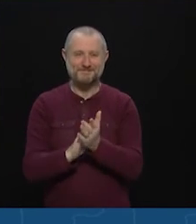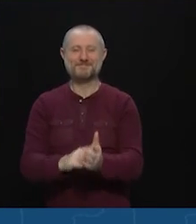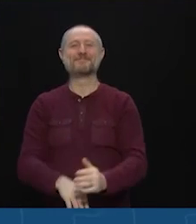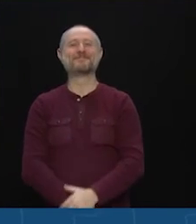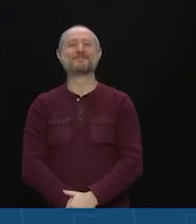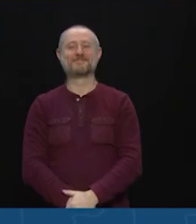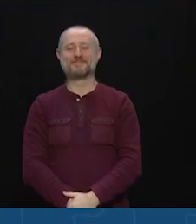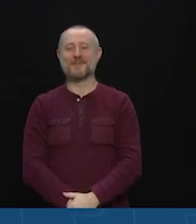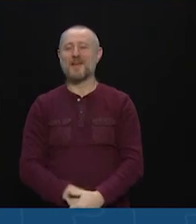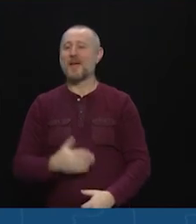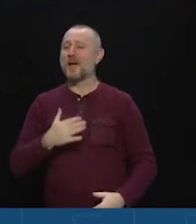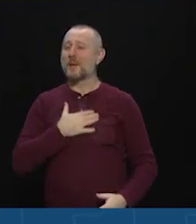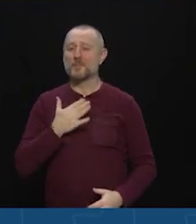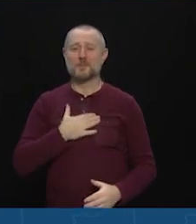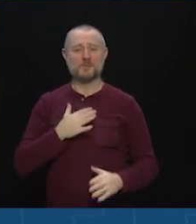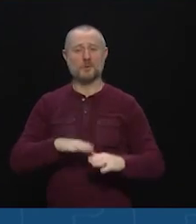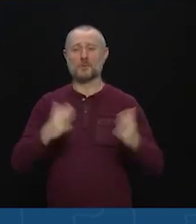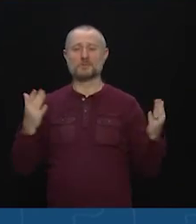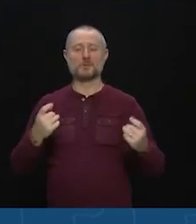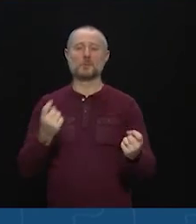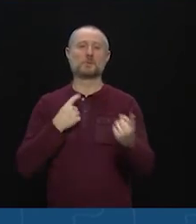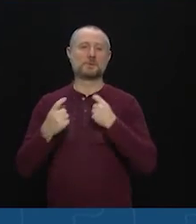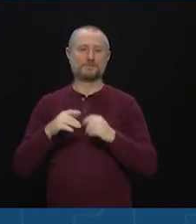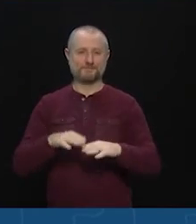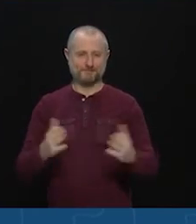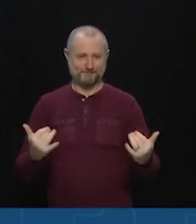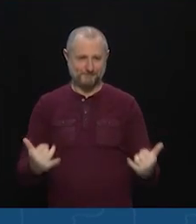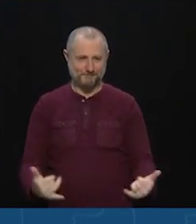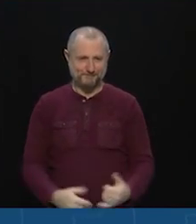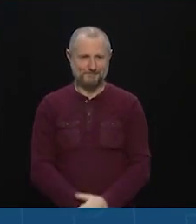Happy to take a couple questions.